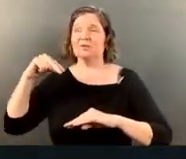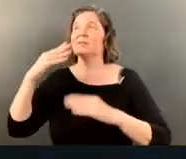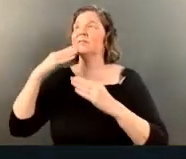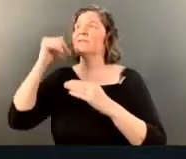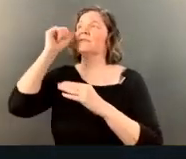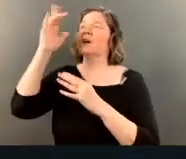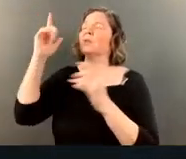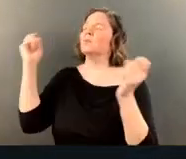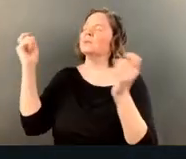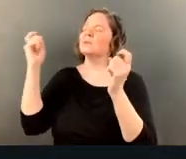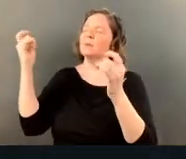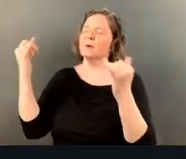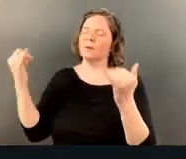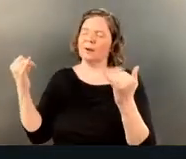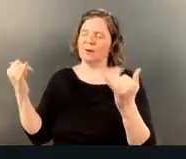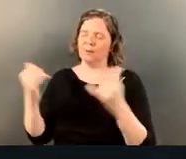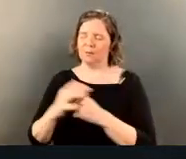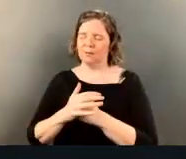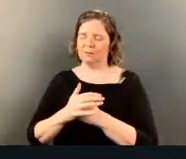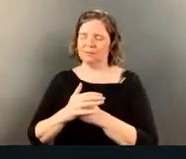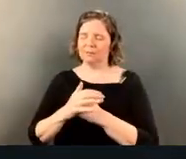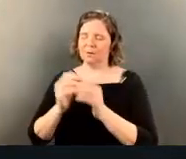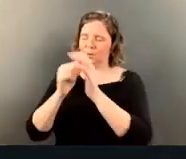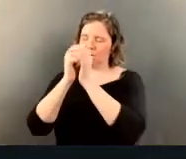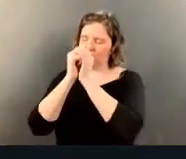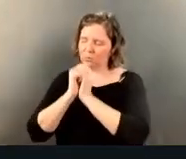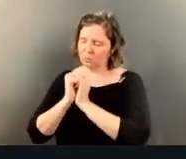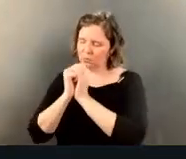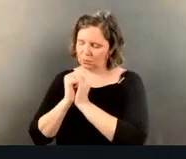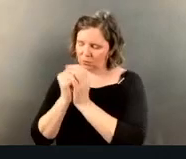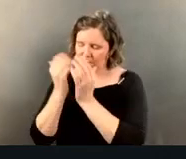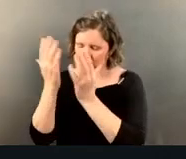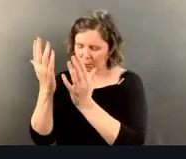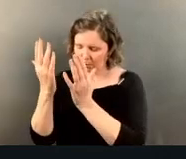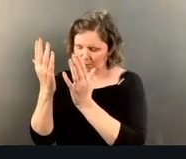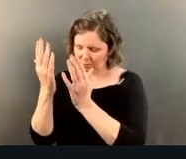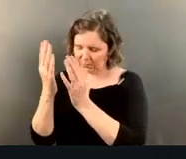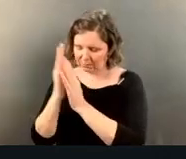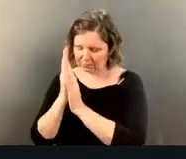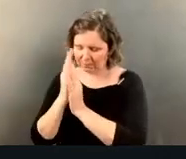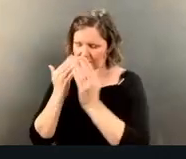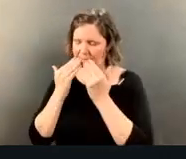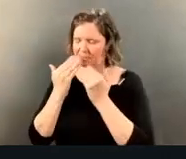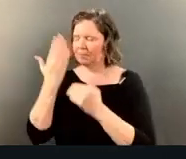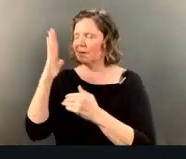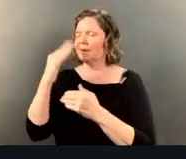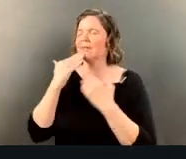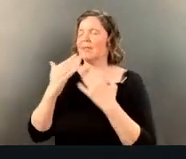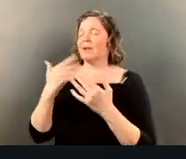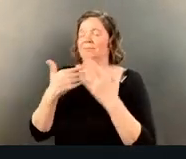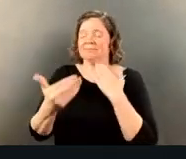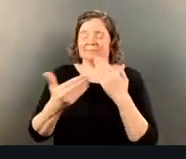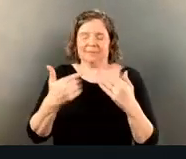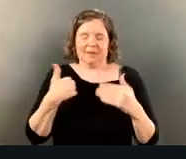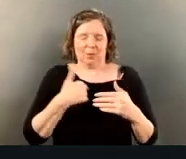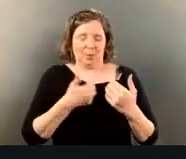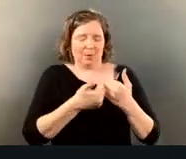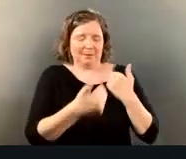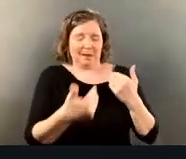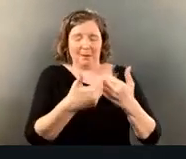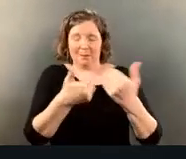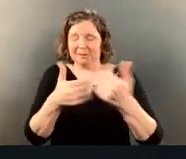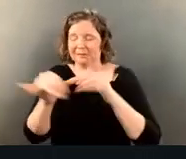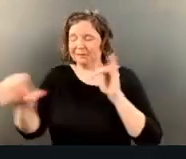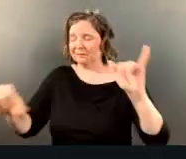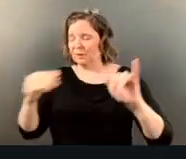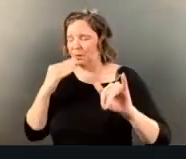we celebrate right now. God, we worship you. God, I thank you that despite the fact that we're separated and we're not with each